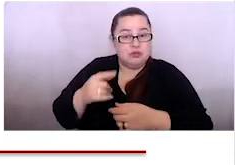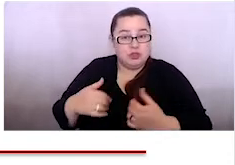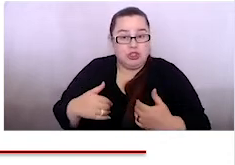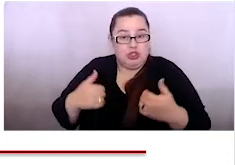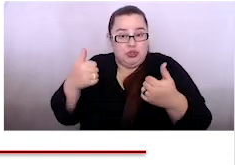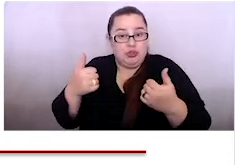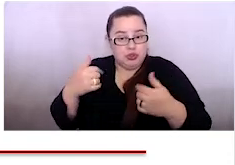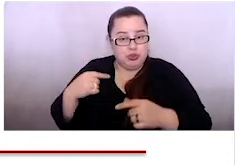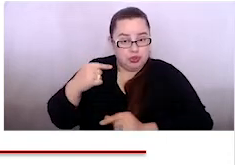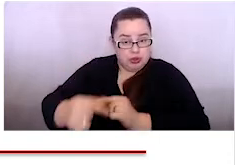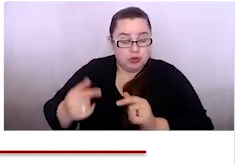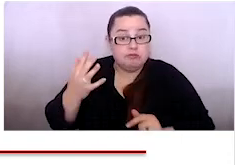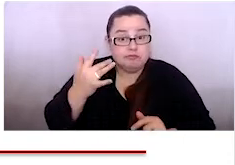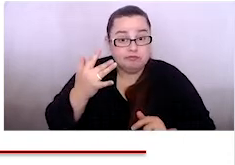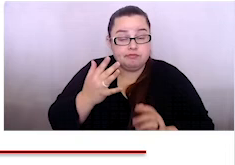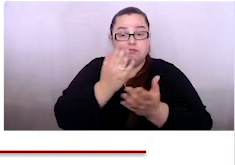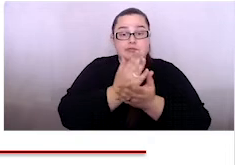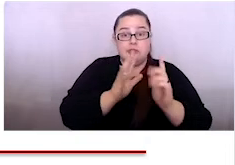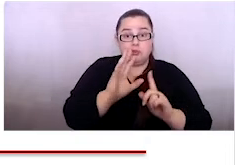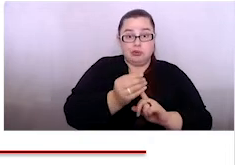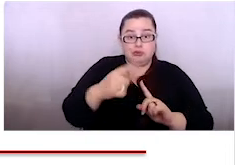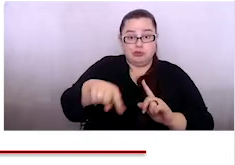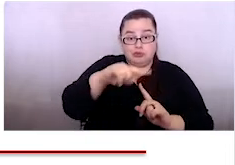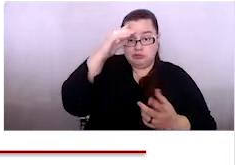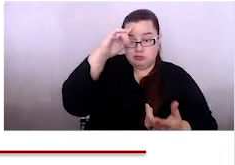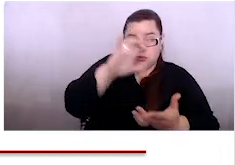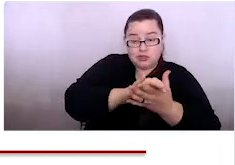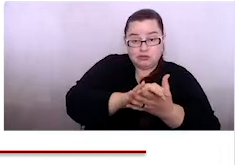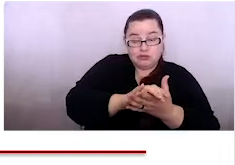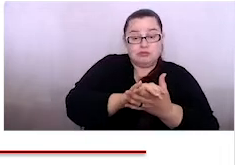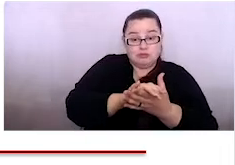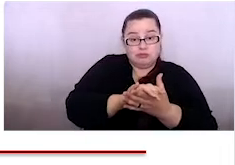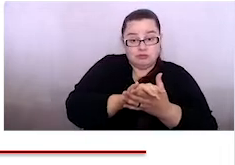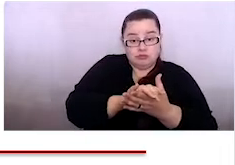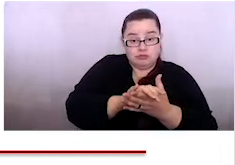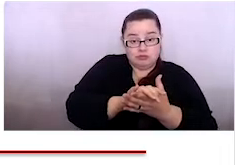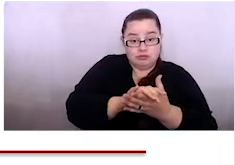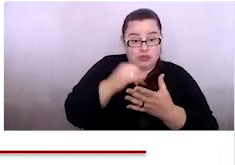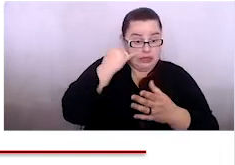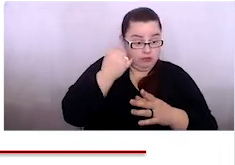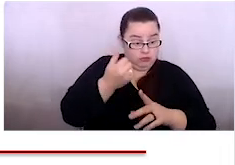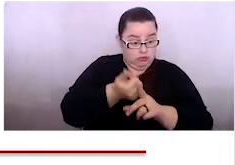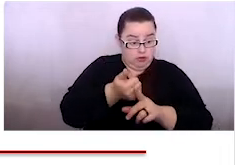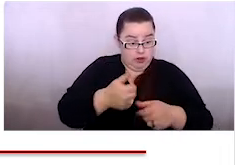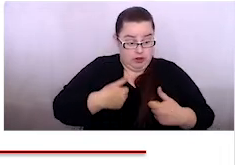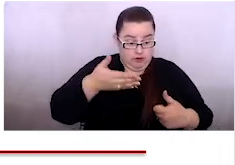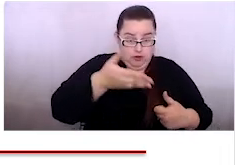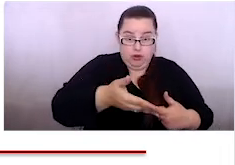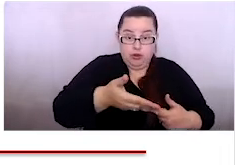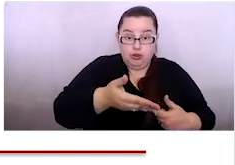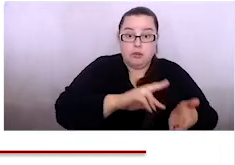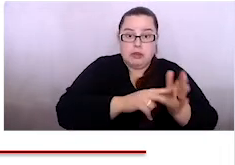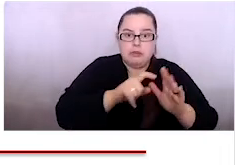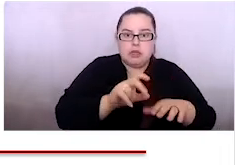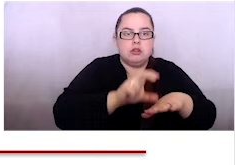because in some cultures, what they believe is that if you're living in a house, you must contribute. So that